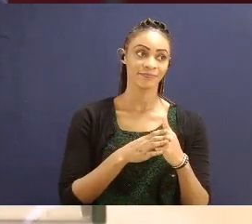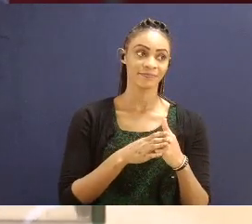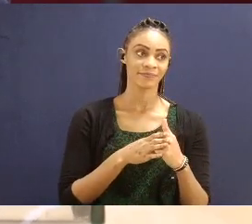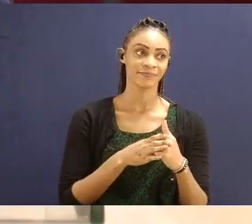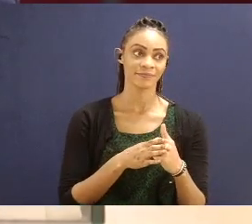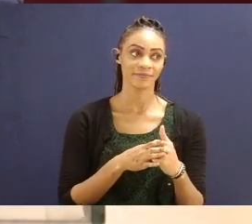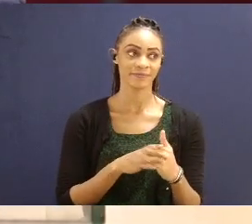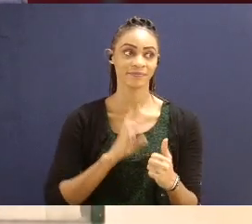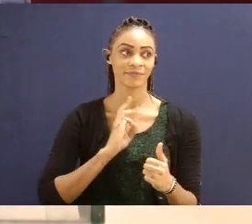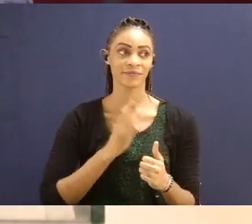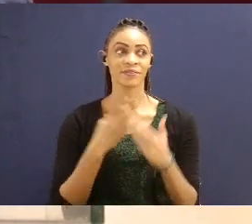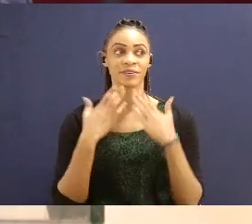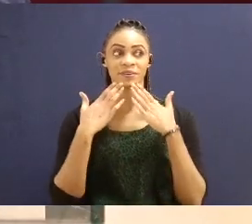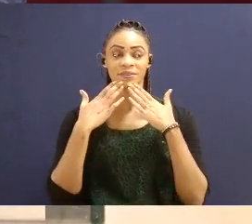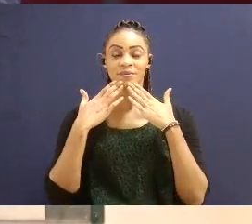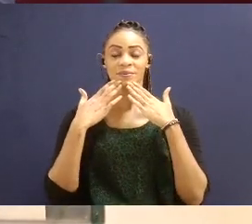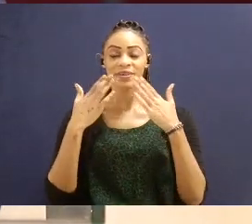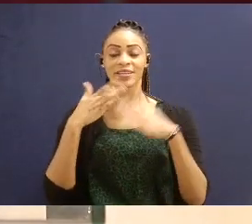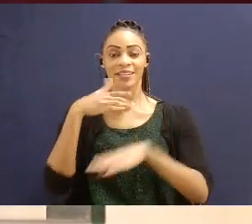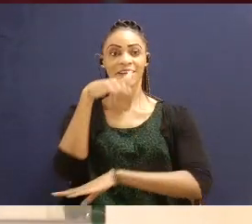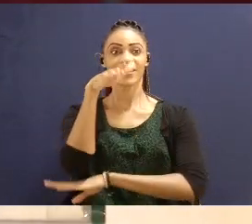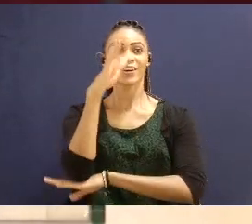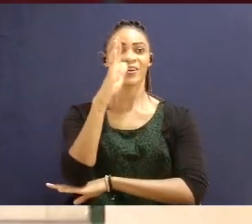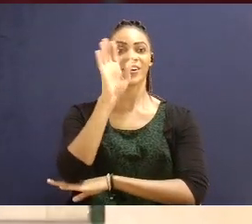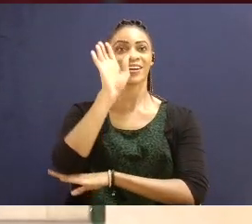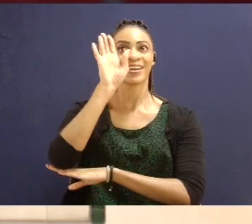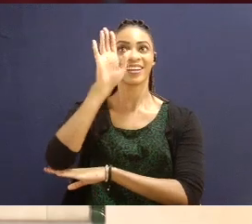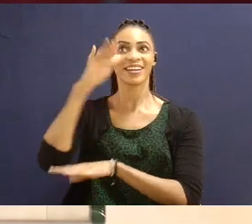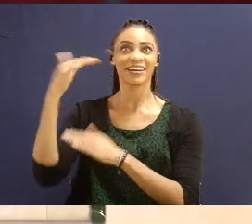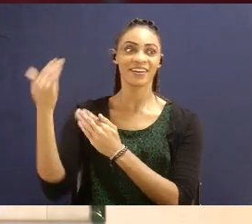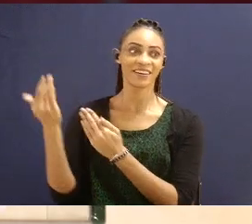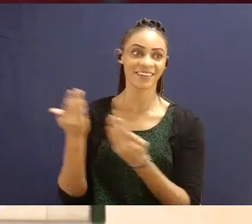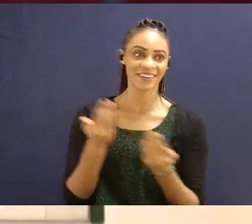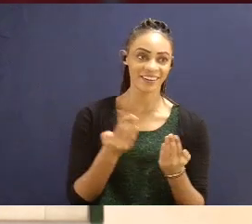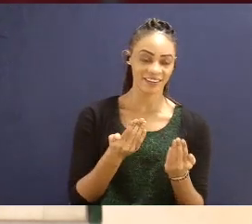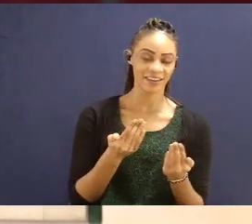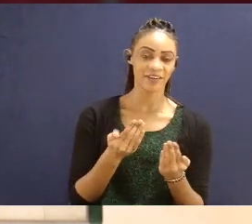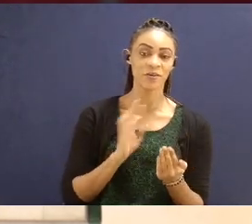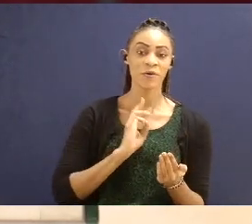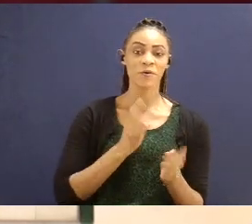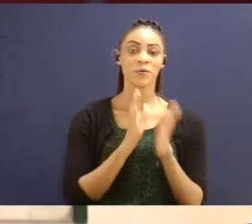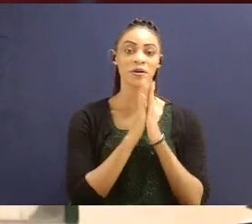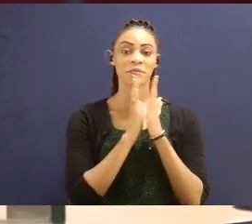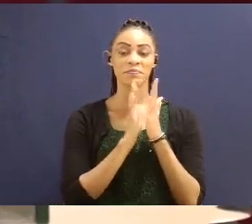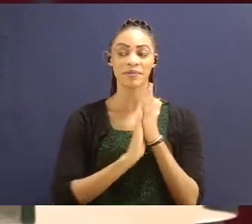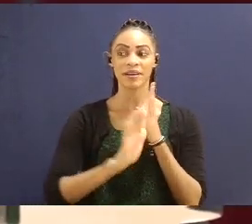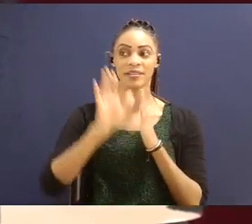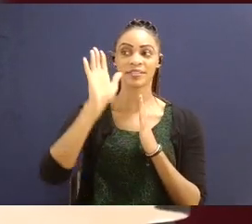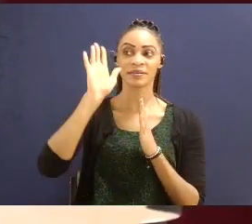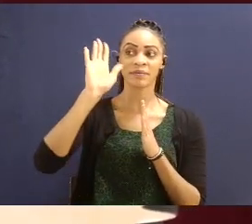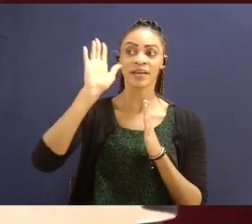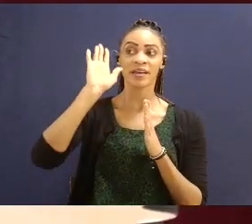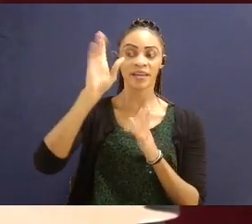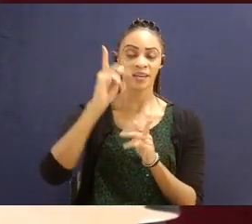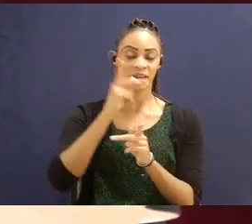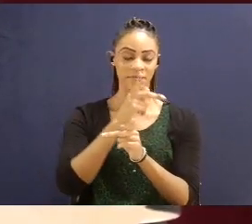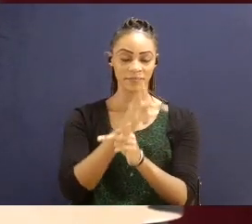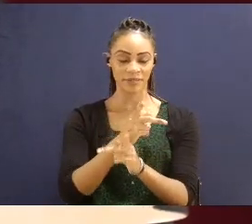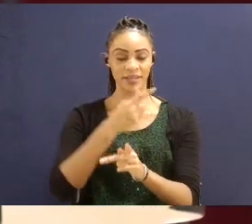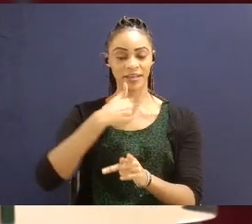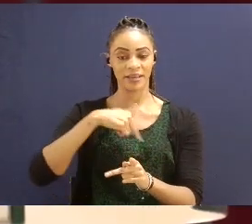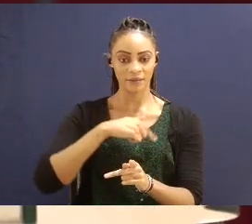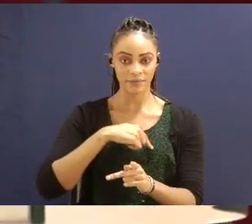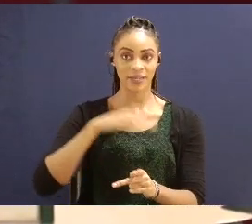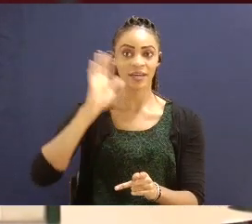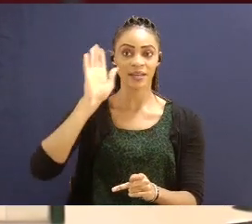year. We thank God that he has brought us this far. We give him praise that he has sustained us. We give him glory that he